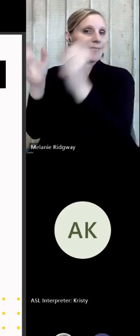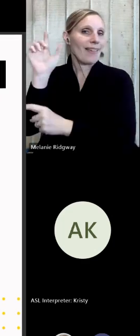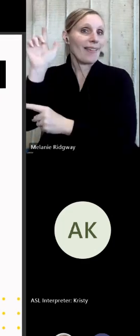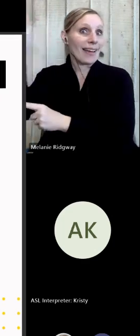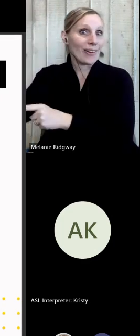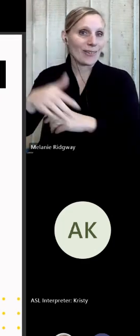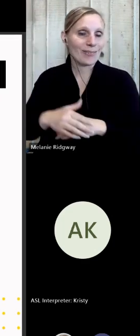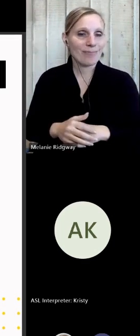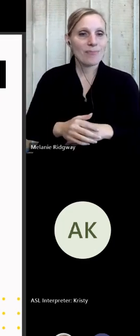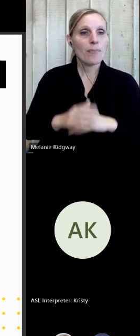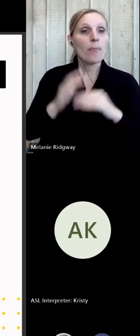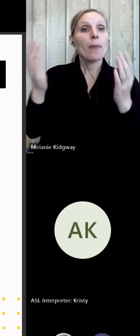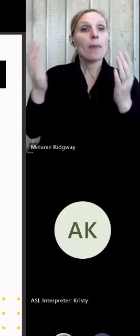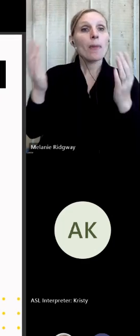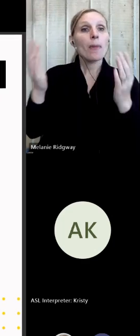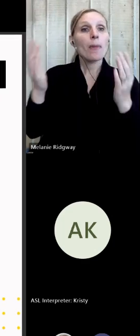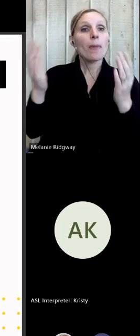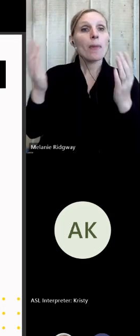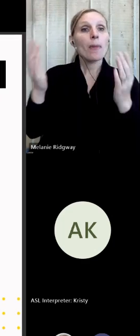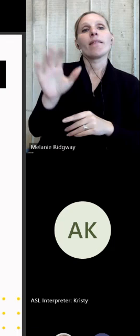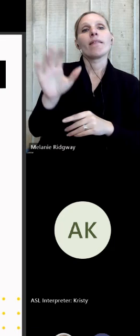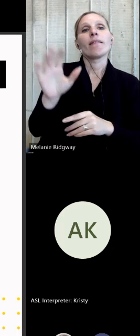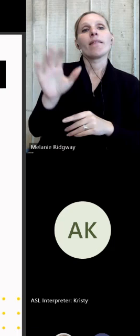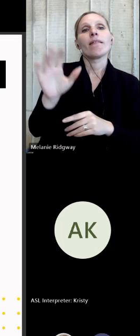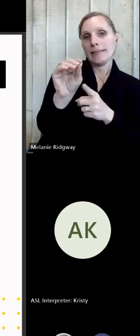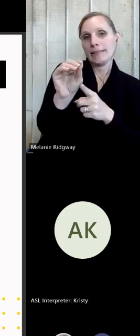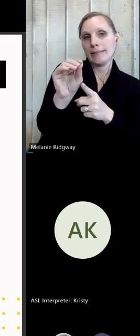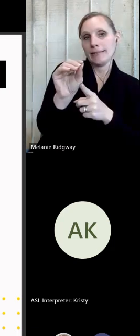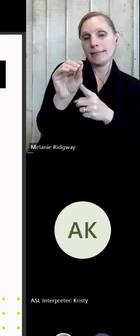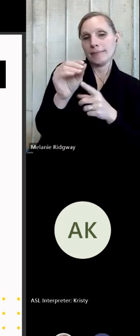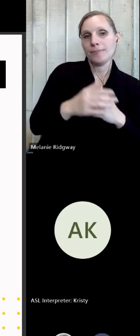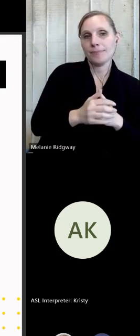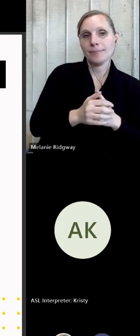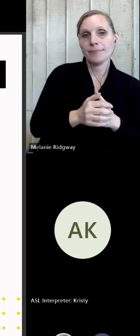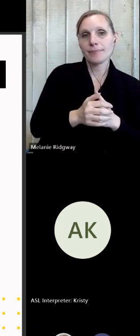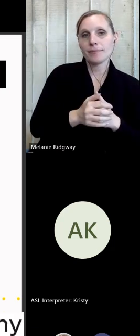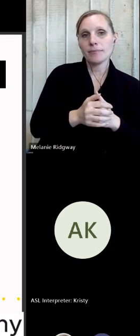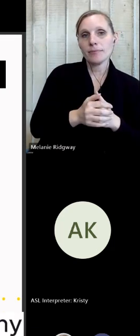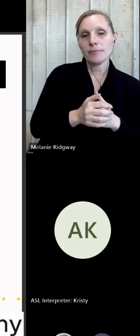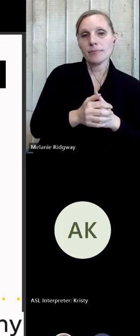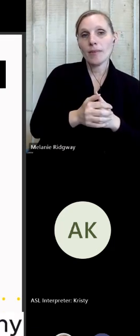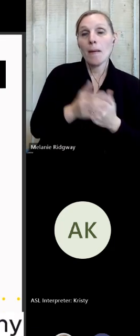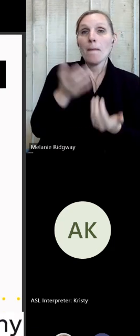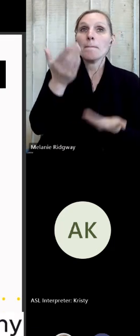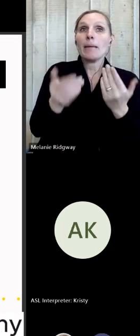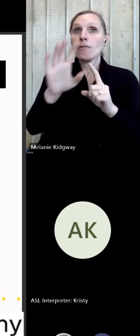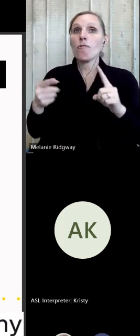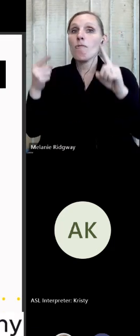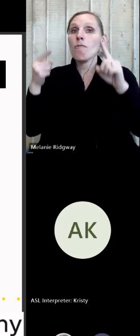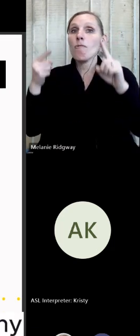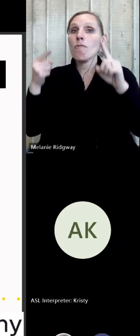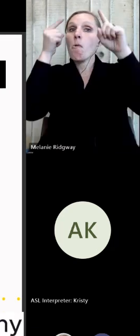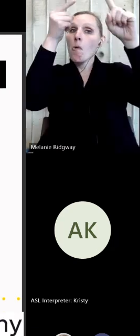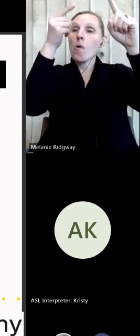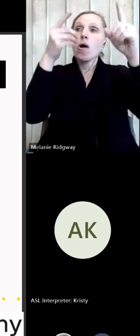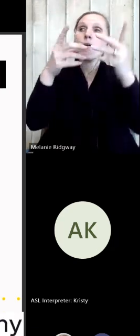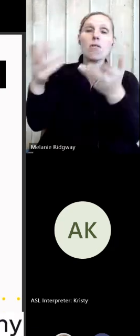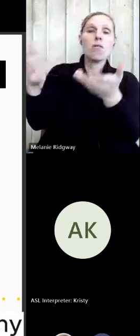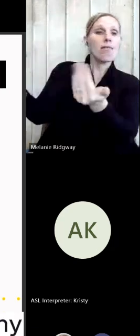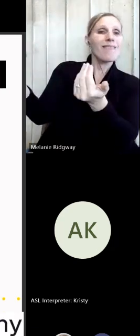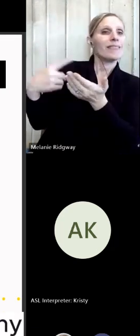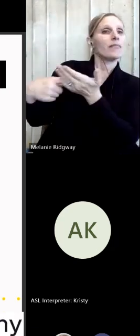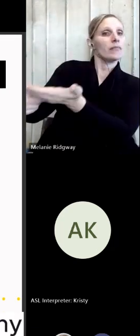Next category is company. Do you want the conversation to be about